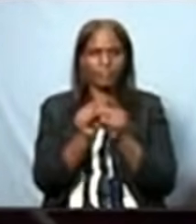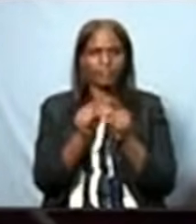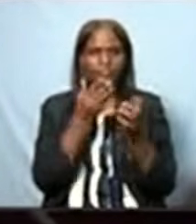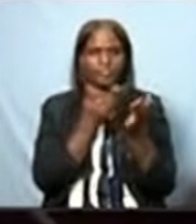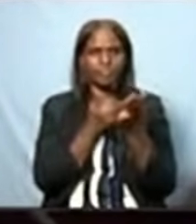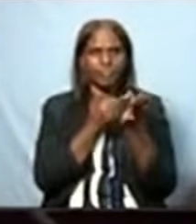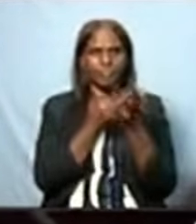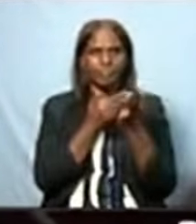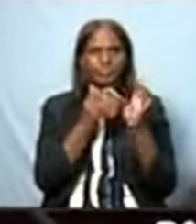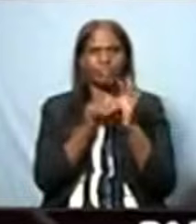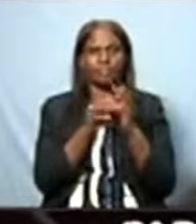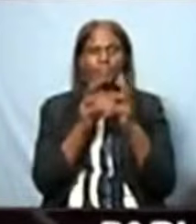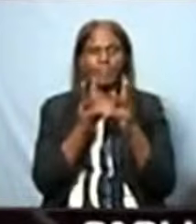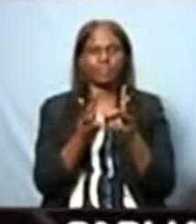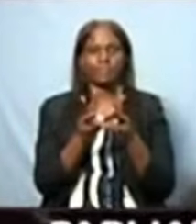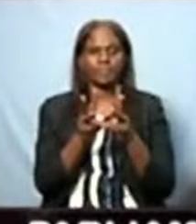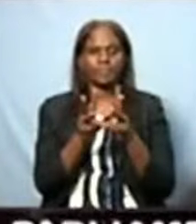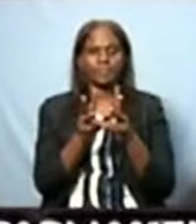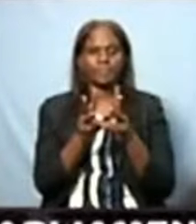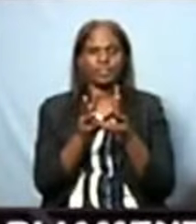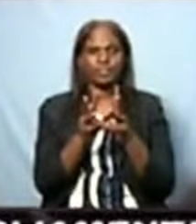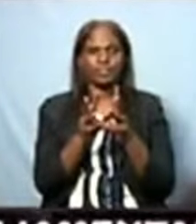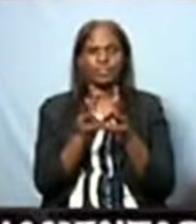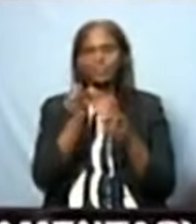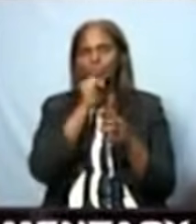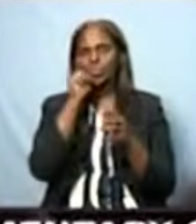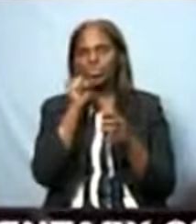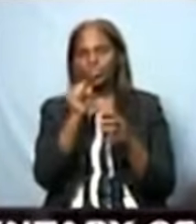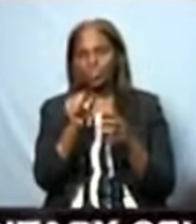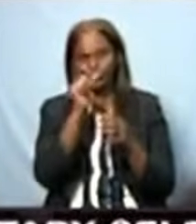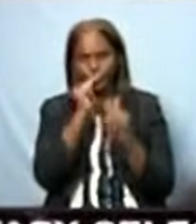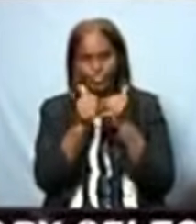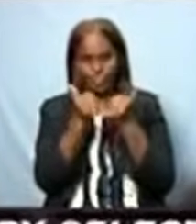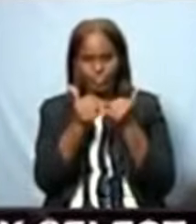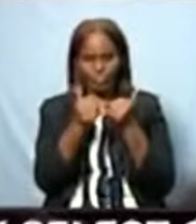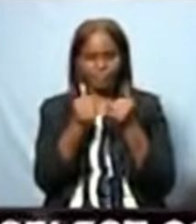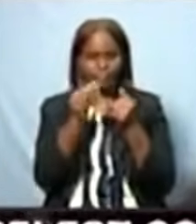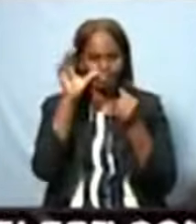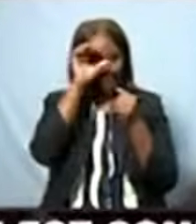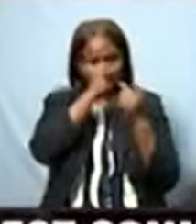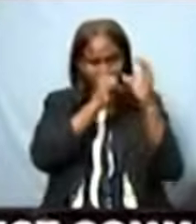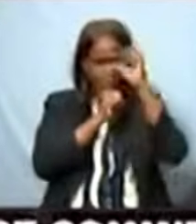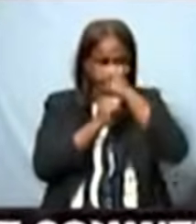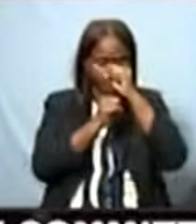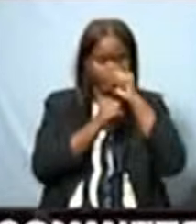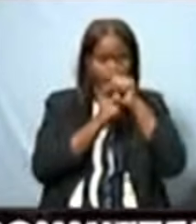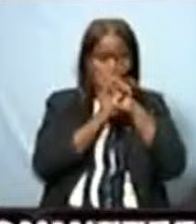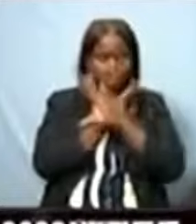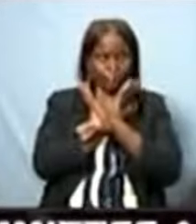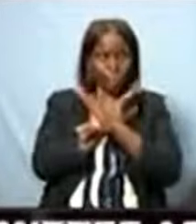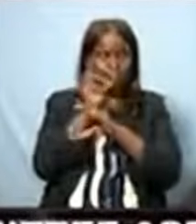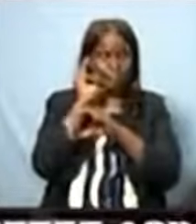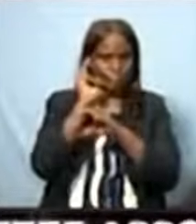is in a way vague, because it is presuming that Zambia shall learn 2